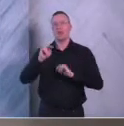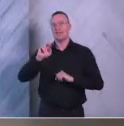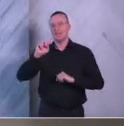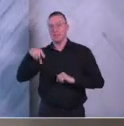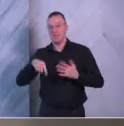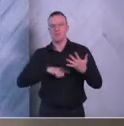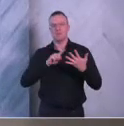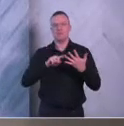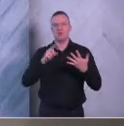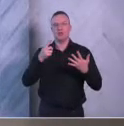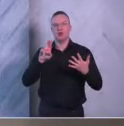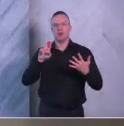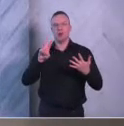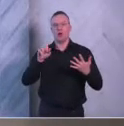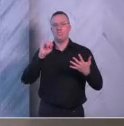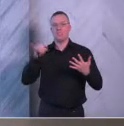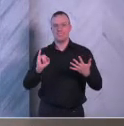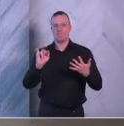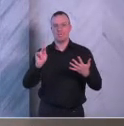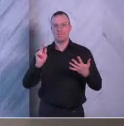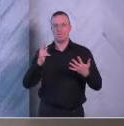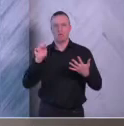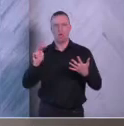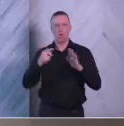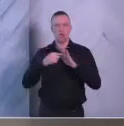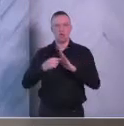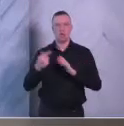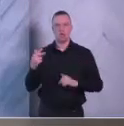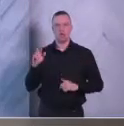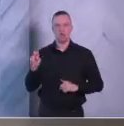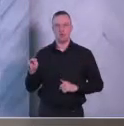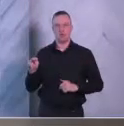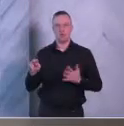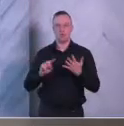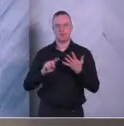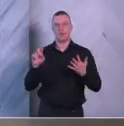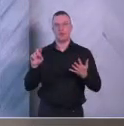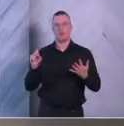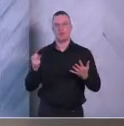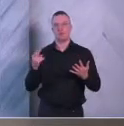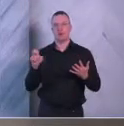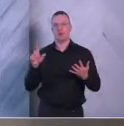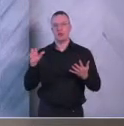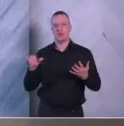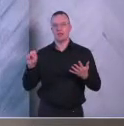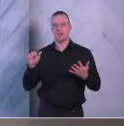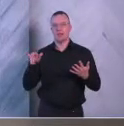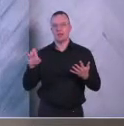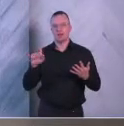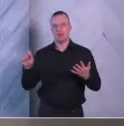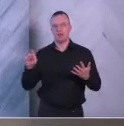Canada, Dr. Waji Khan, representing the Green Party of Canada, and Ms. Shelley Sale-Udall, representing the People's Party of